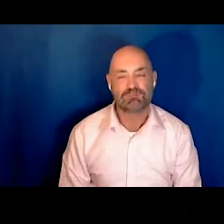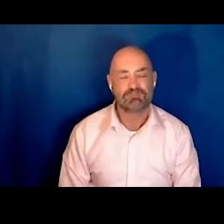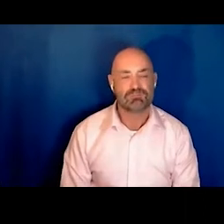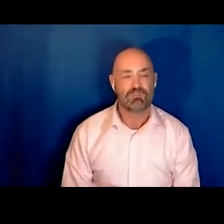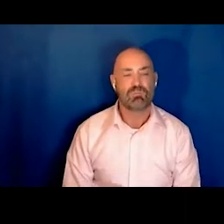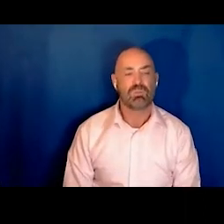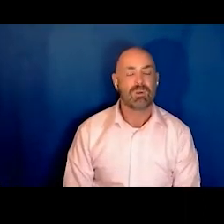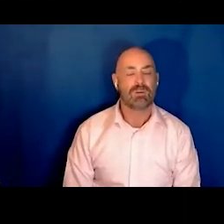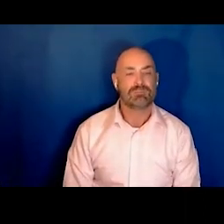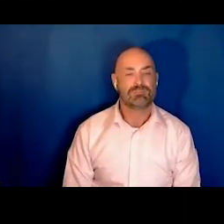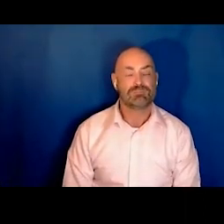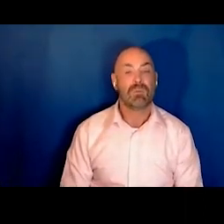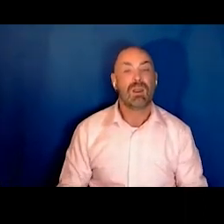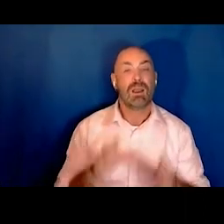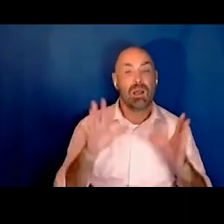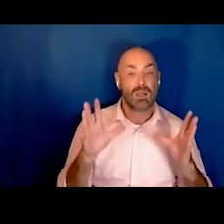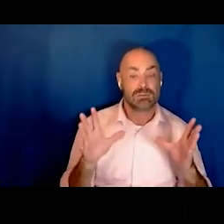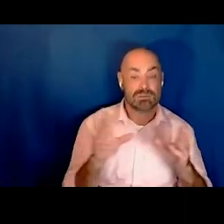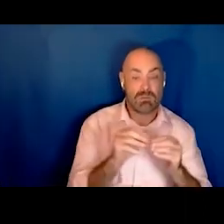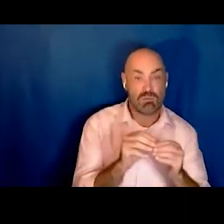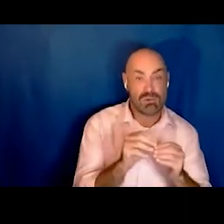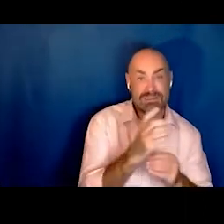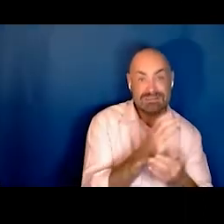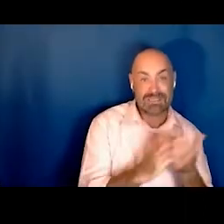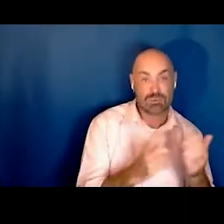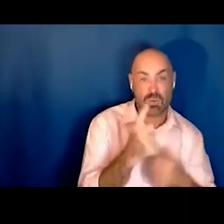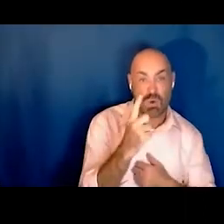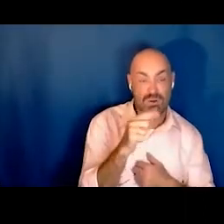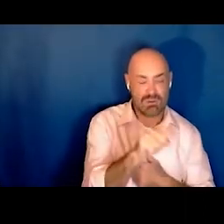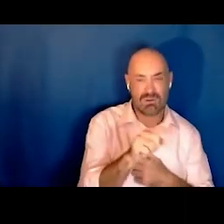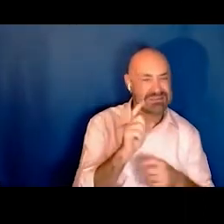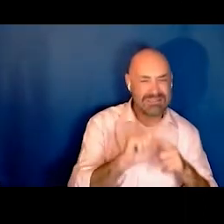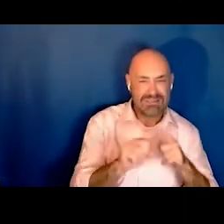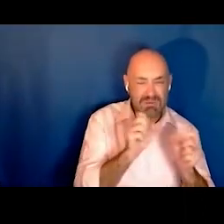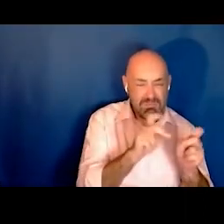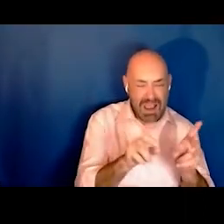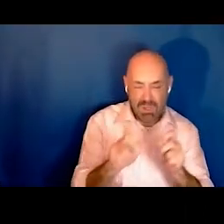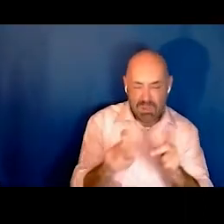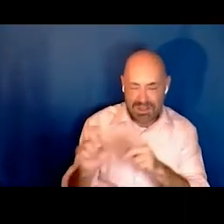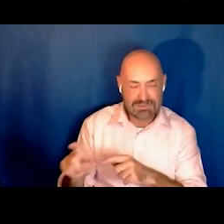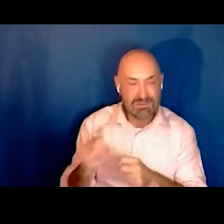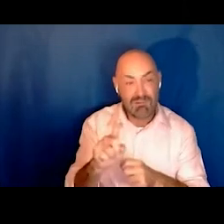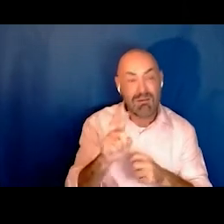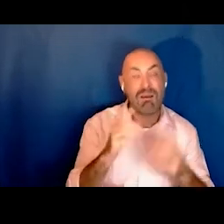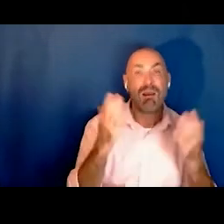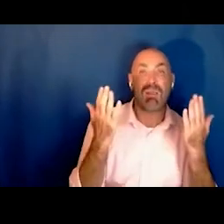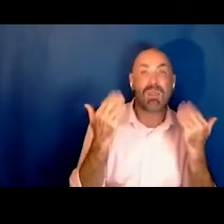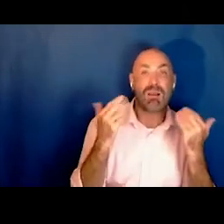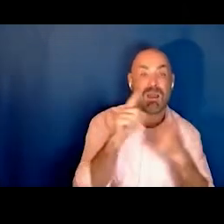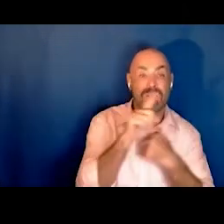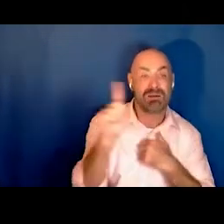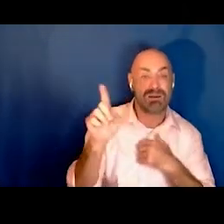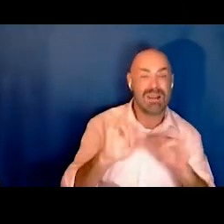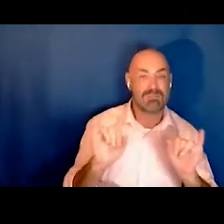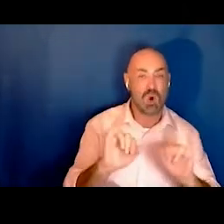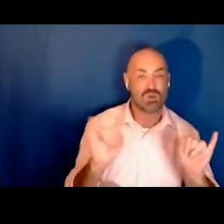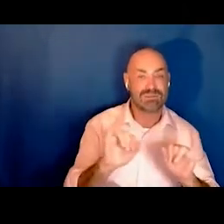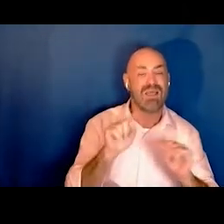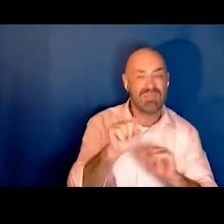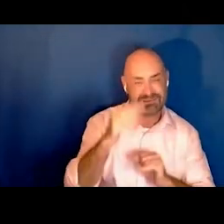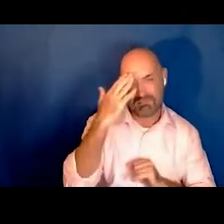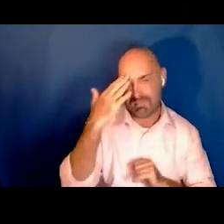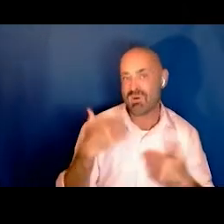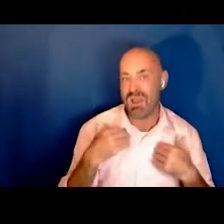So to sum up section 1, from all of those pathways I've told you, the climate emergency is a mental health